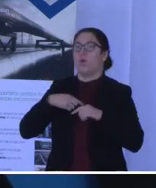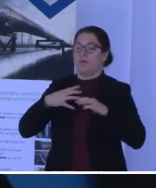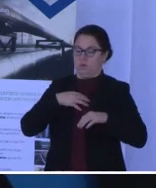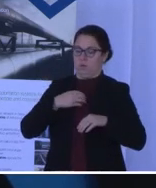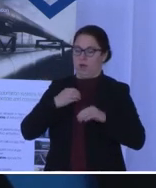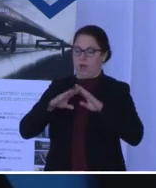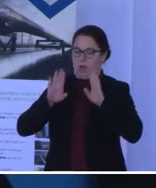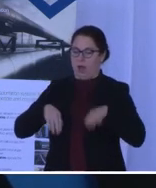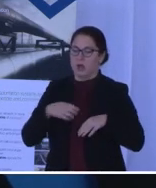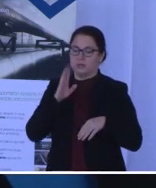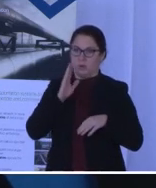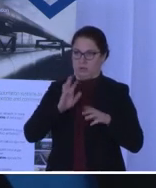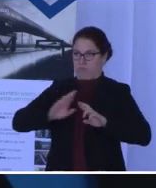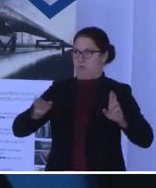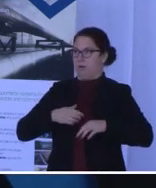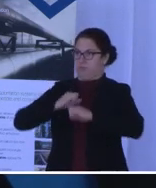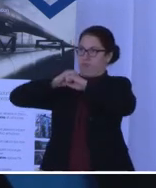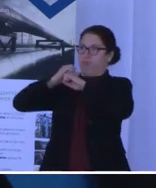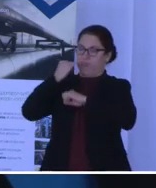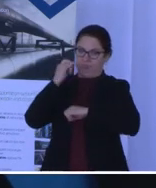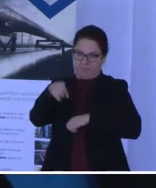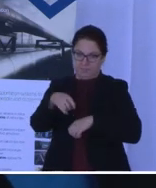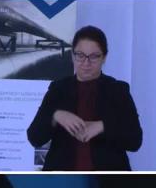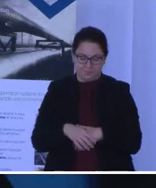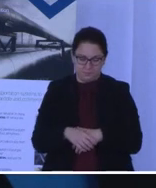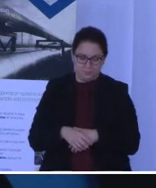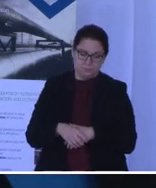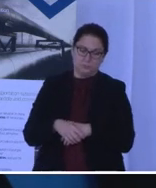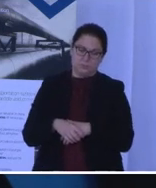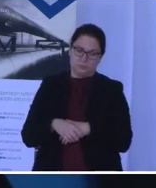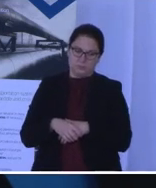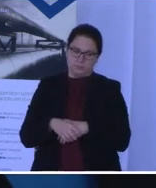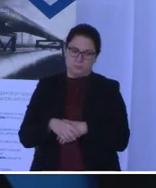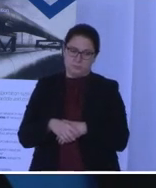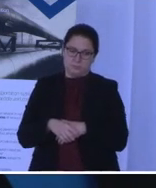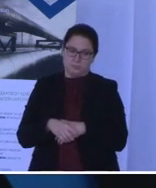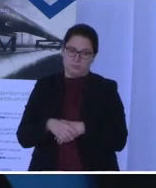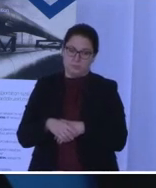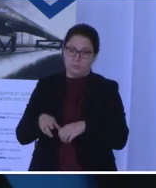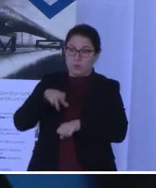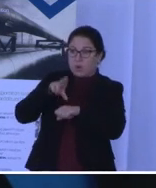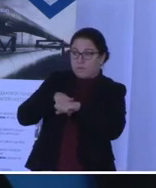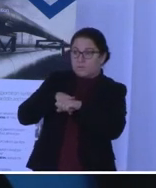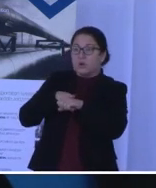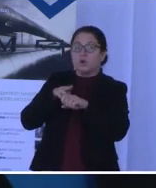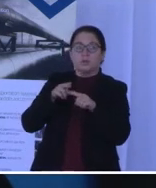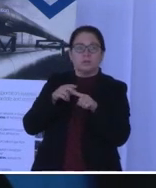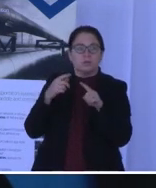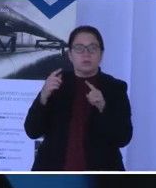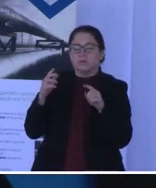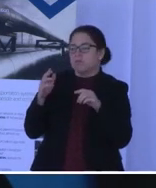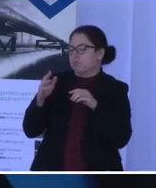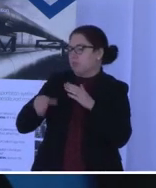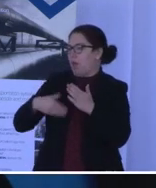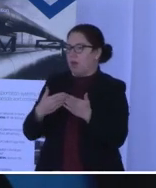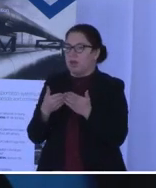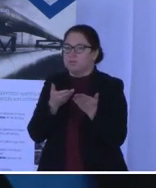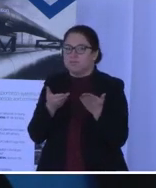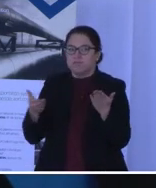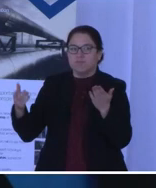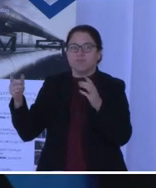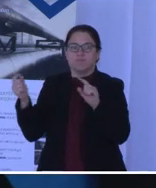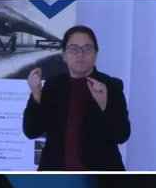I would hear or see outside of a movie. And then, of course, there were all kinds of rumors about other